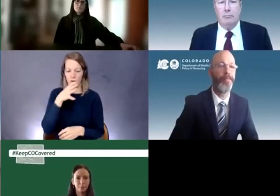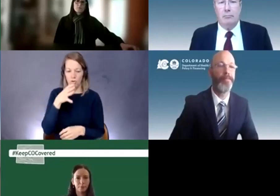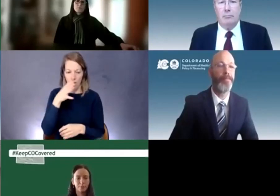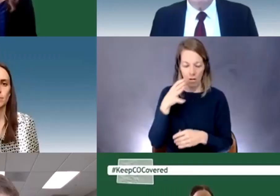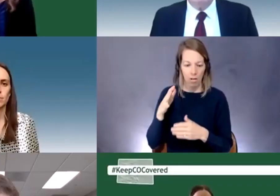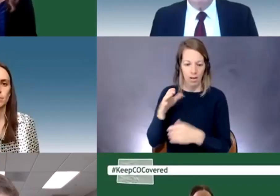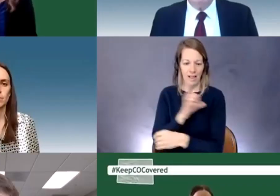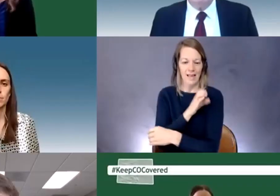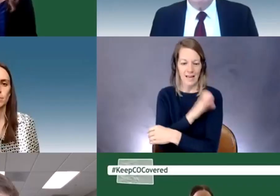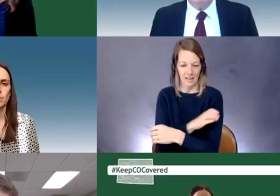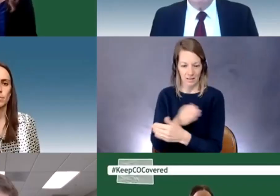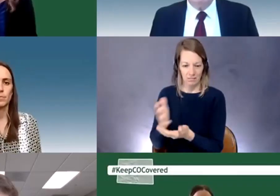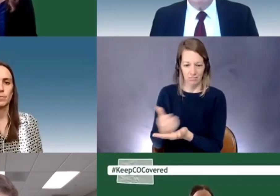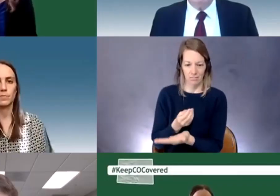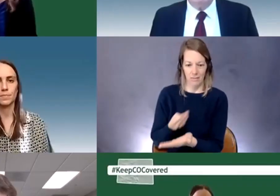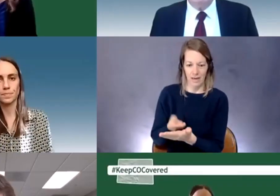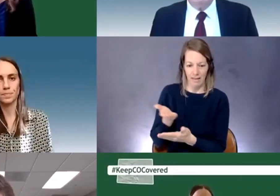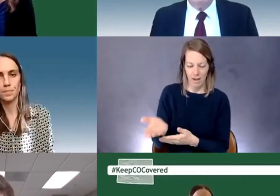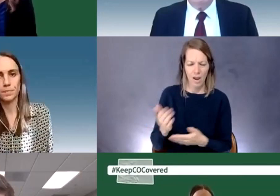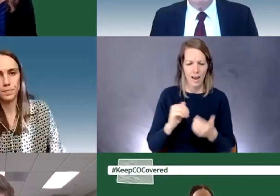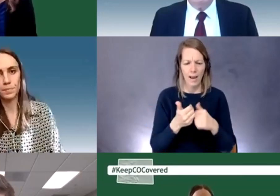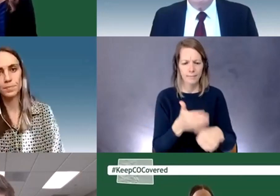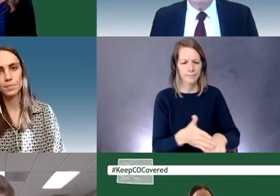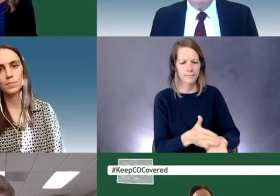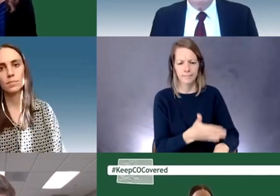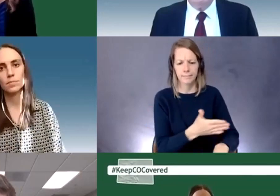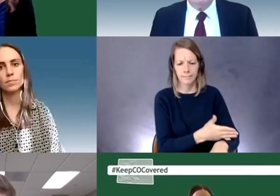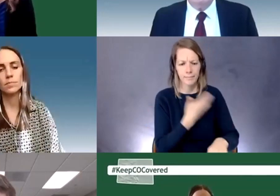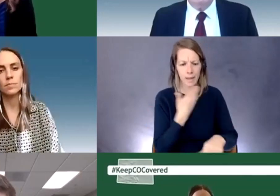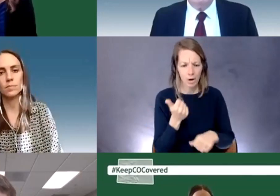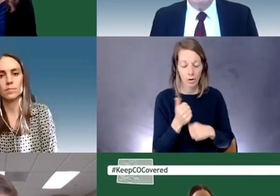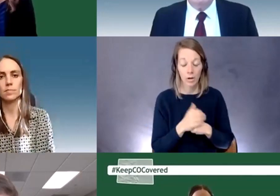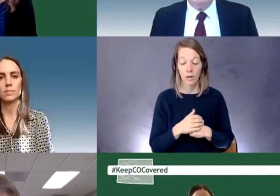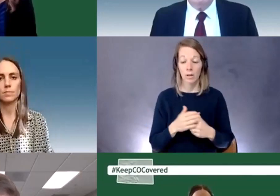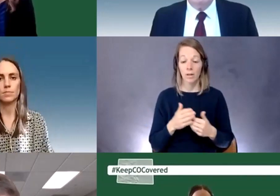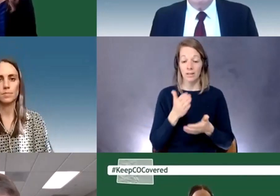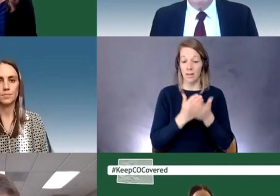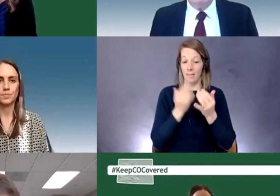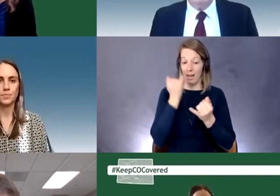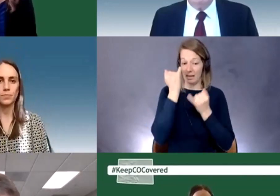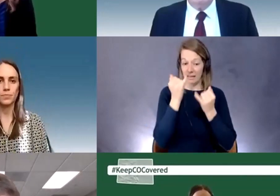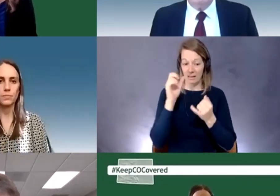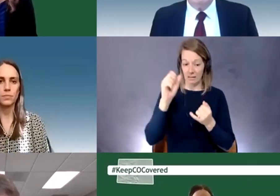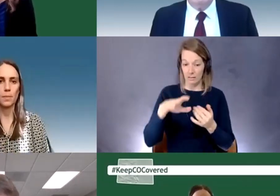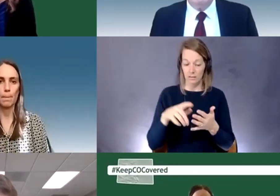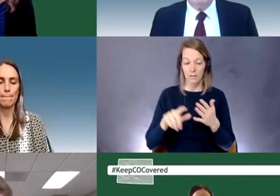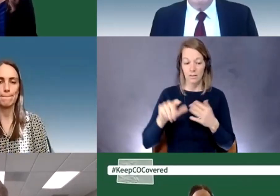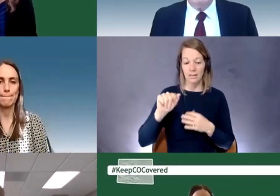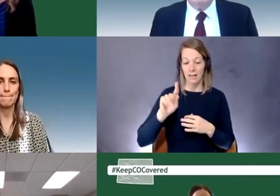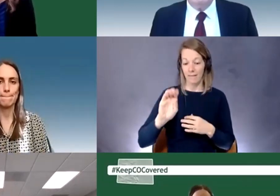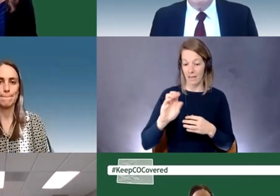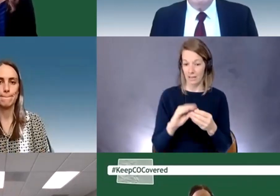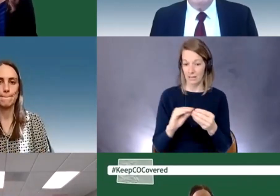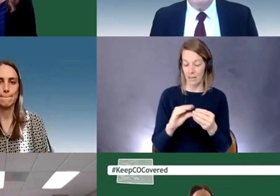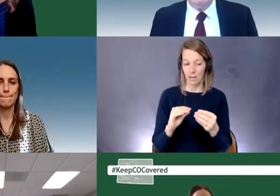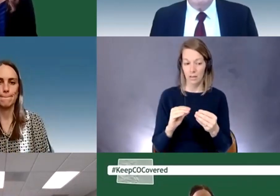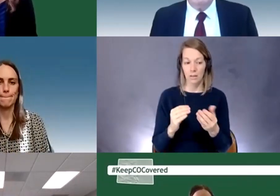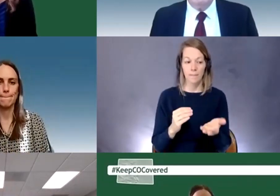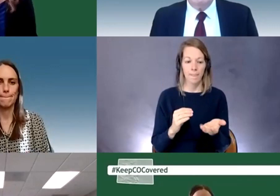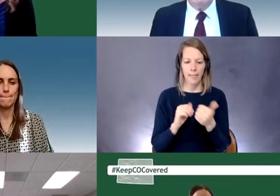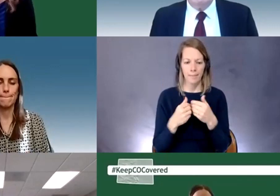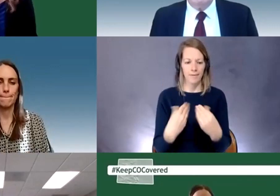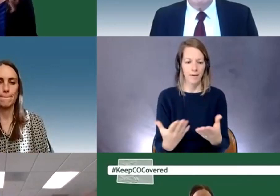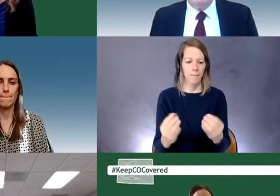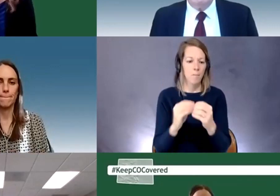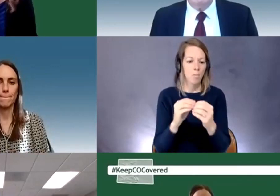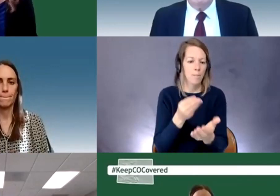clinics. So how do we do this better? So some of the things that are on the table, Stephanie shared how do we provide more